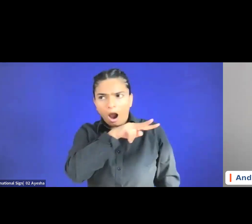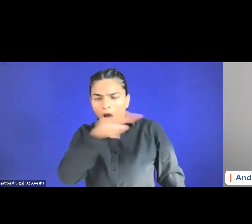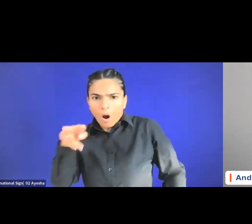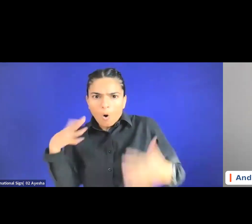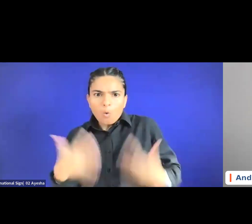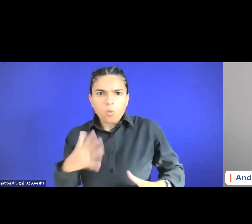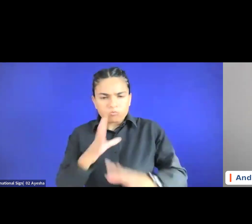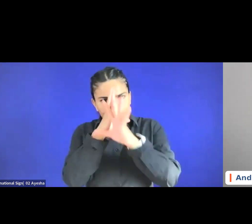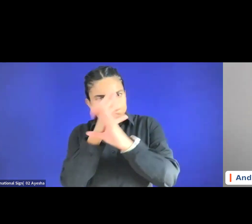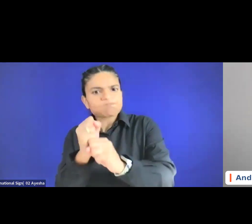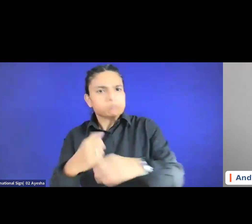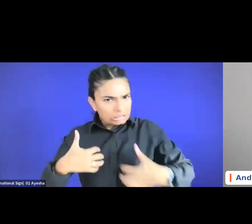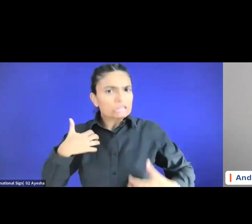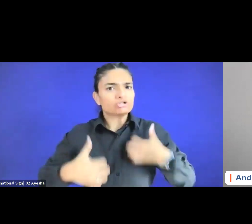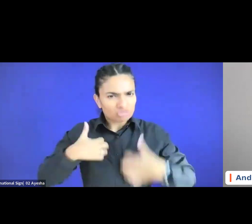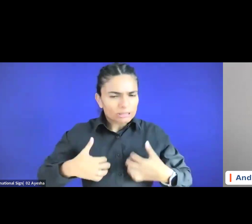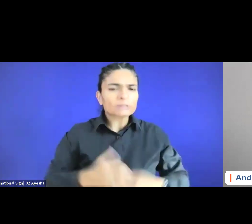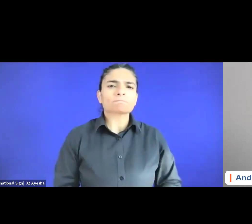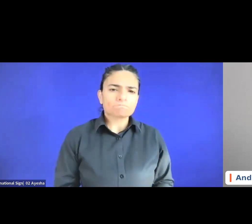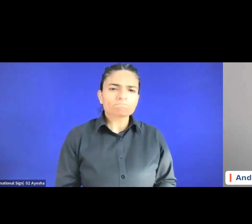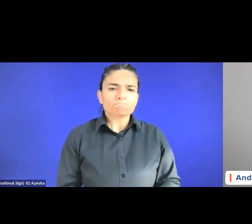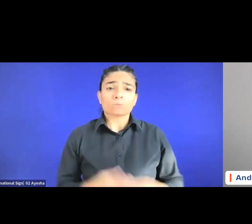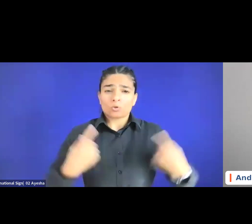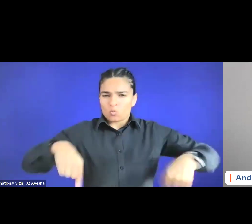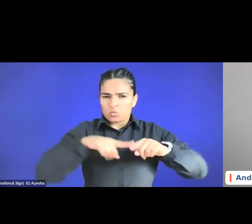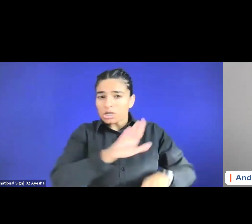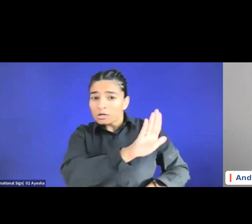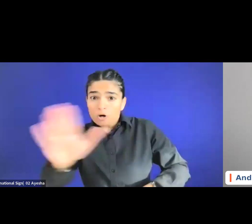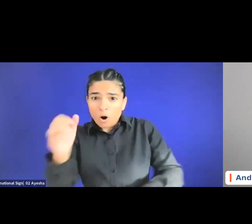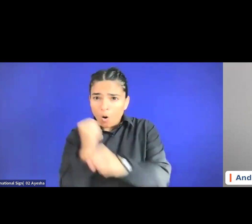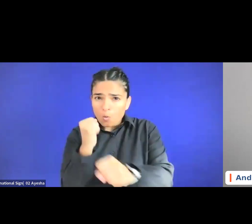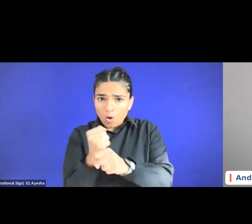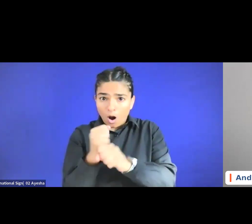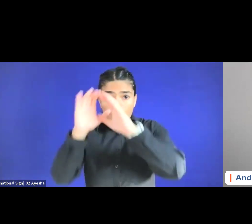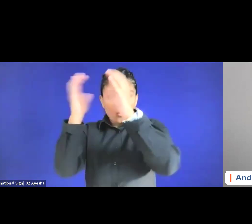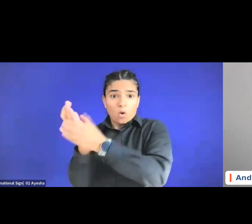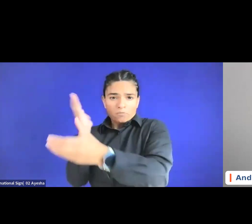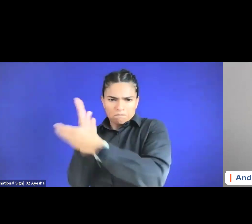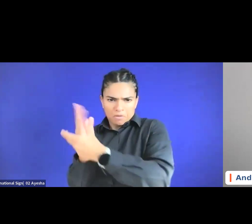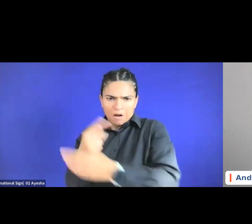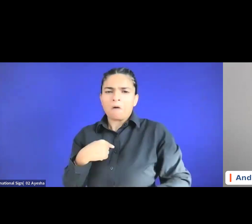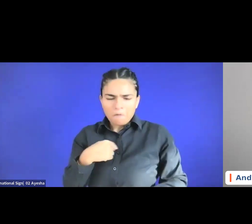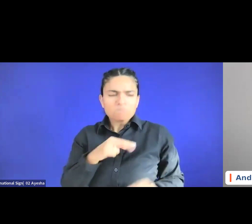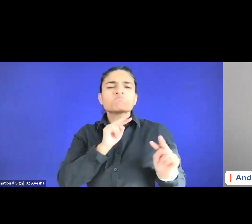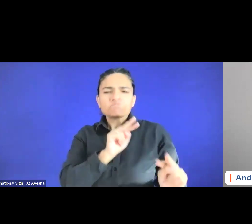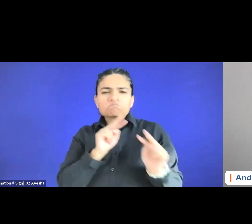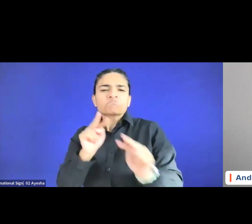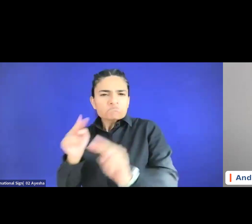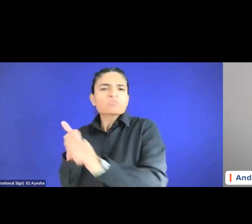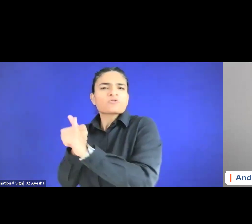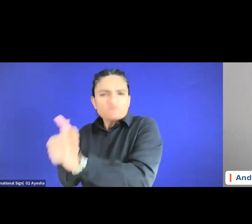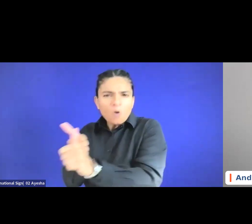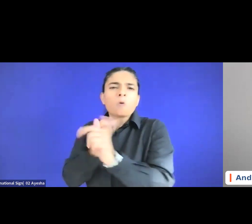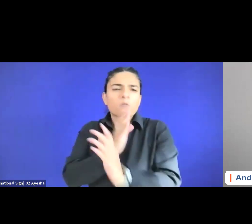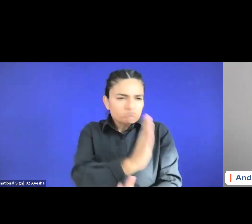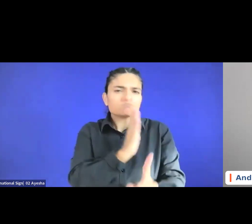which was mentioned, especially in Tamil Nadu, is made in relationship with one of the biggest projects which the World